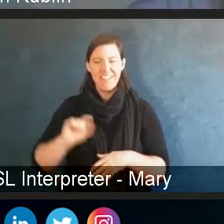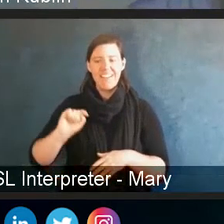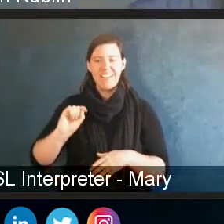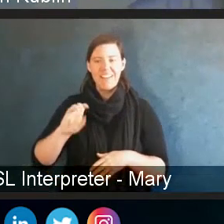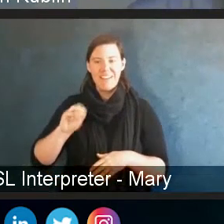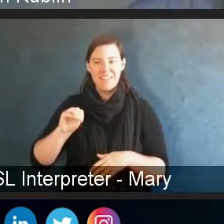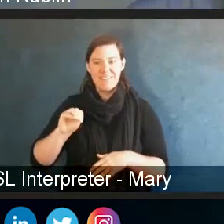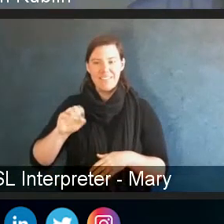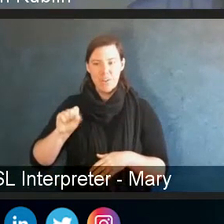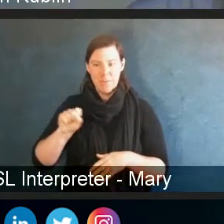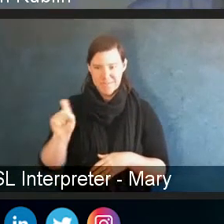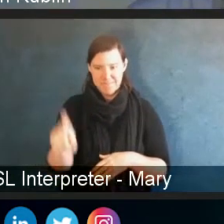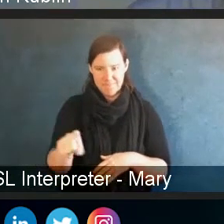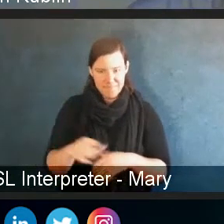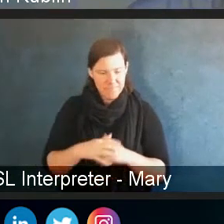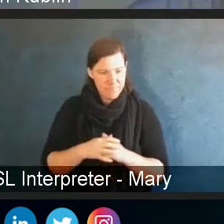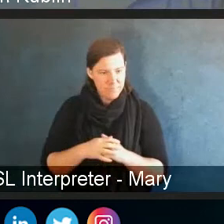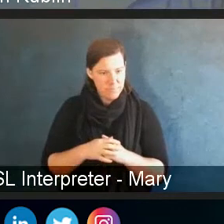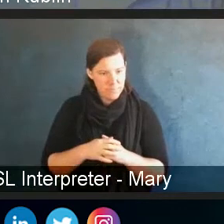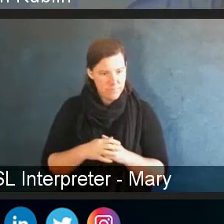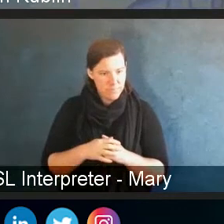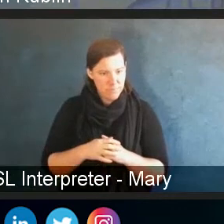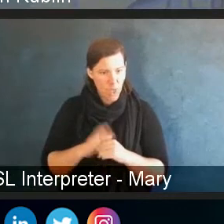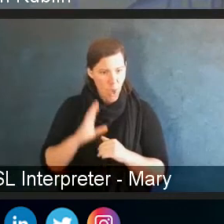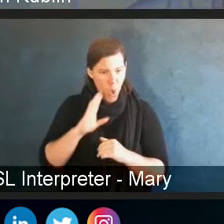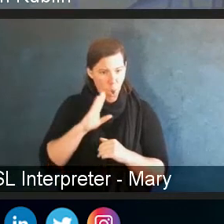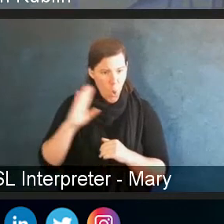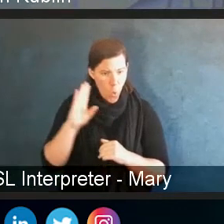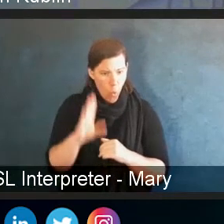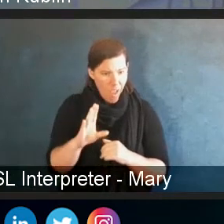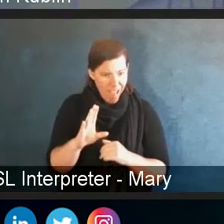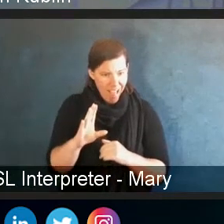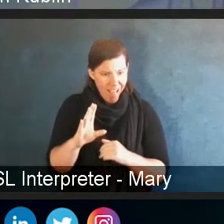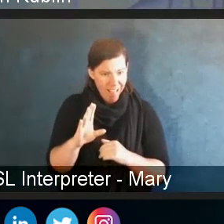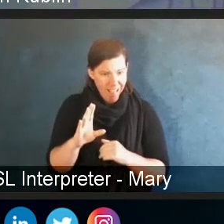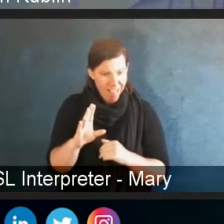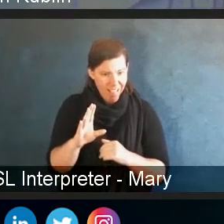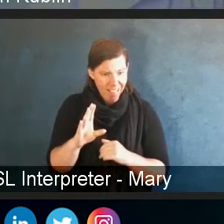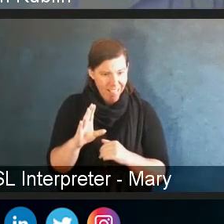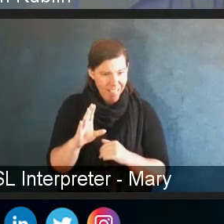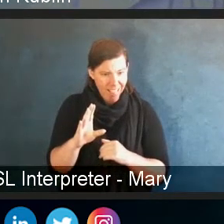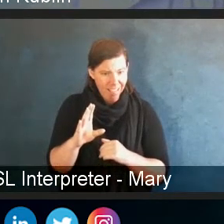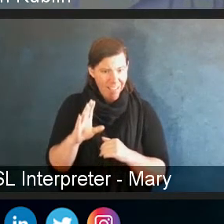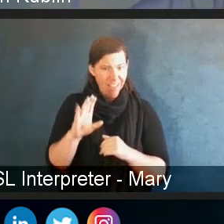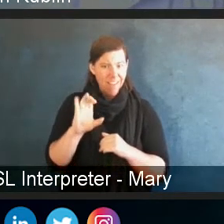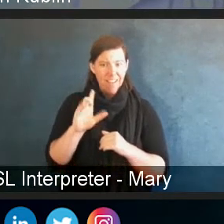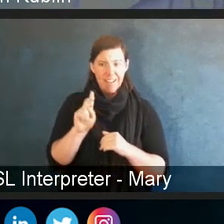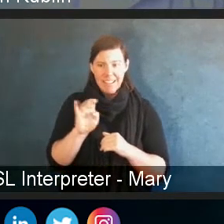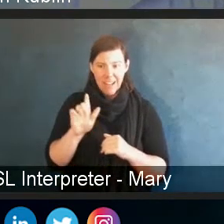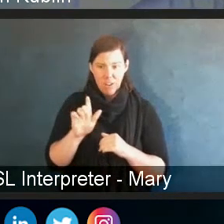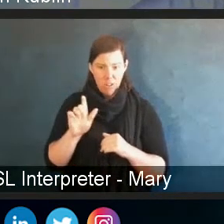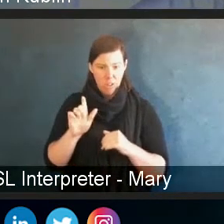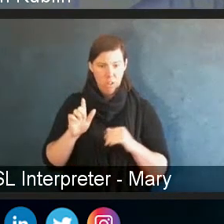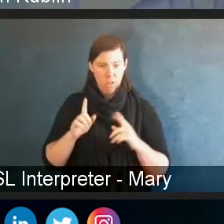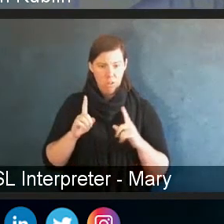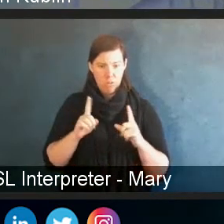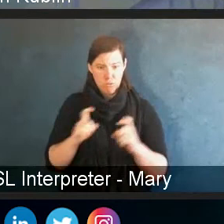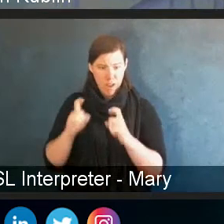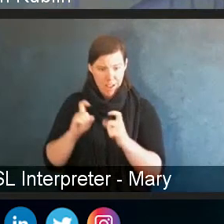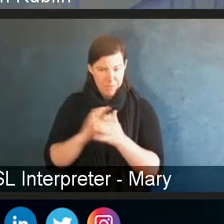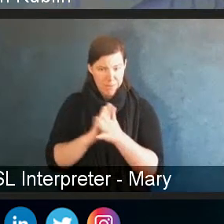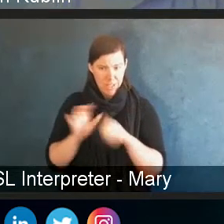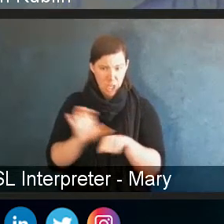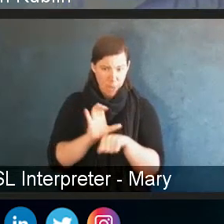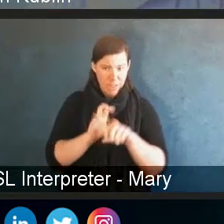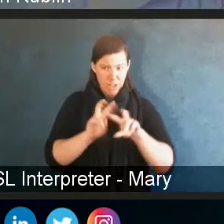clinical trial methods finally reach more mainstream acceptance among clinical trialists? I think that's an